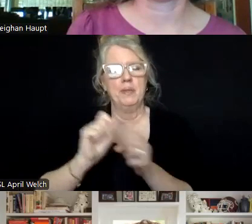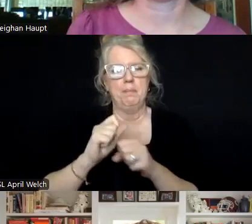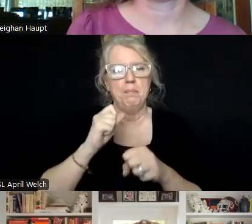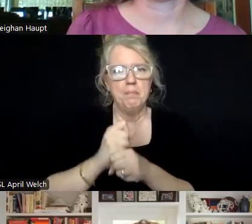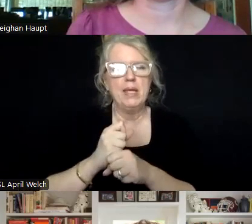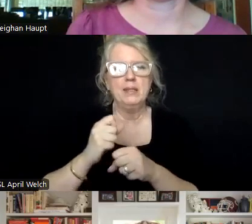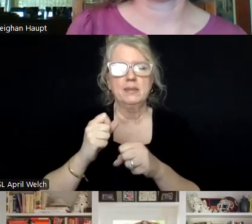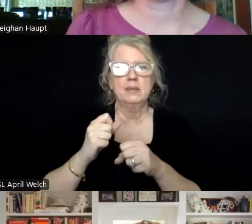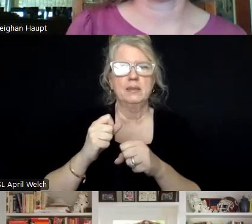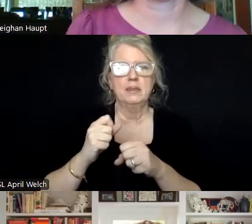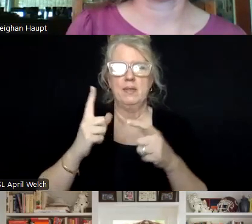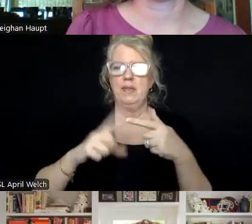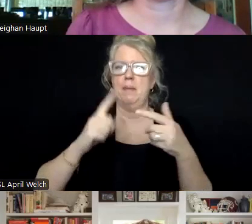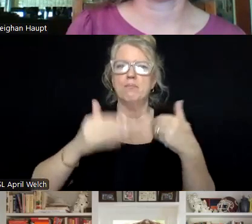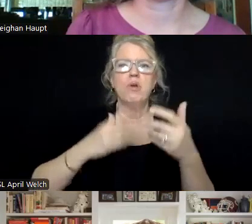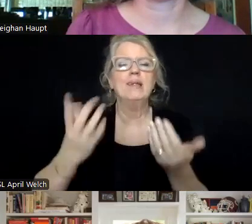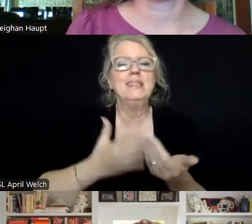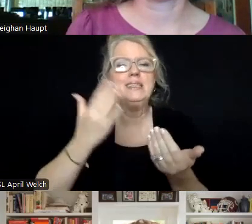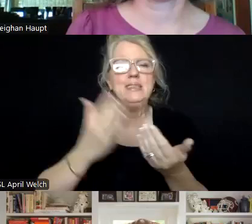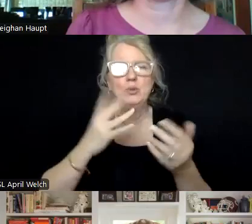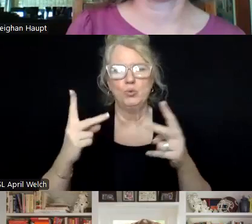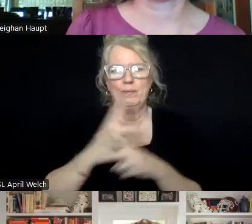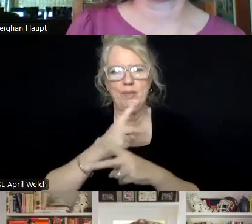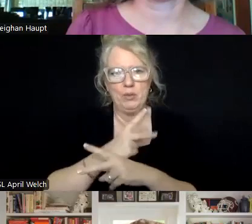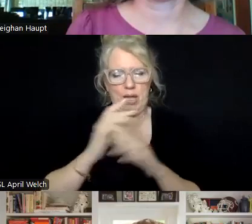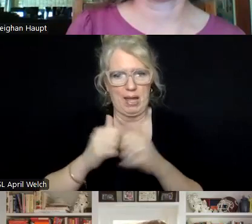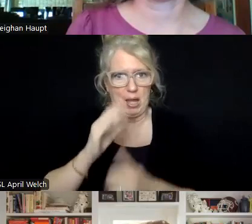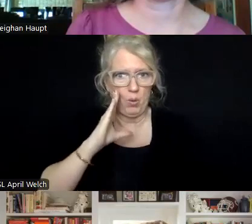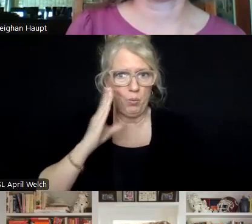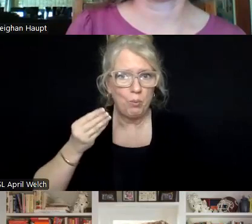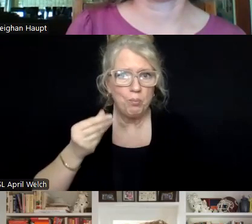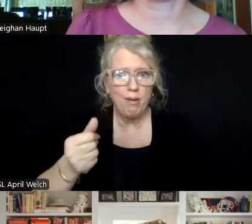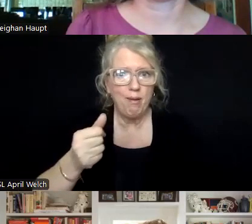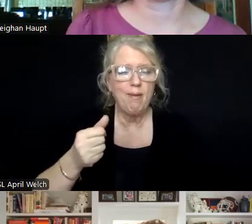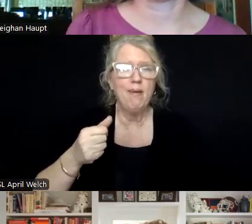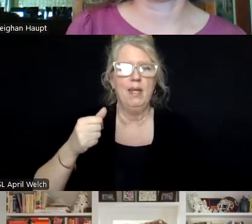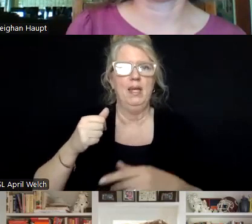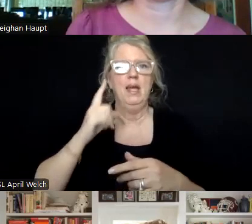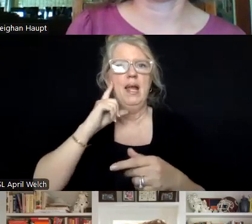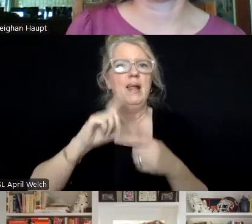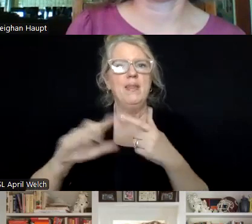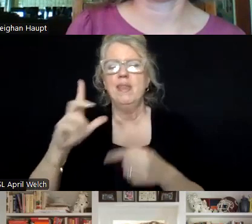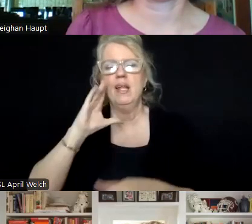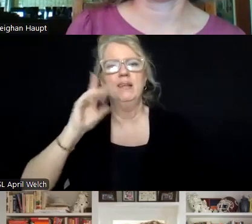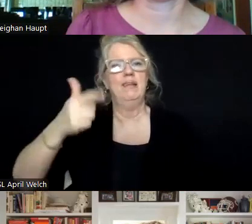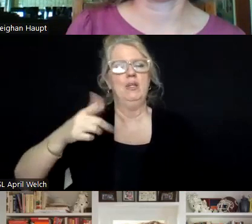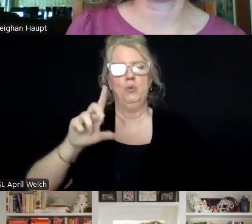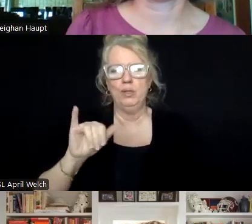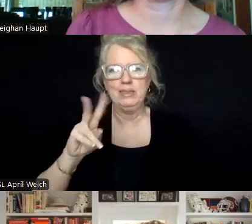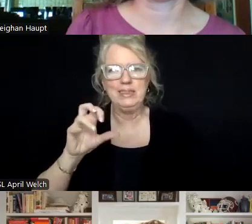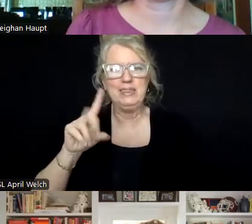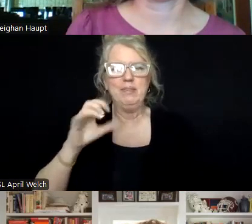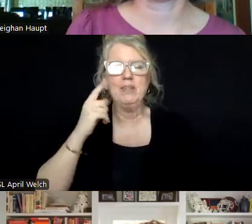that process a little easier to figure out how we're going to pay for it, and then it's just going to pay dividends down the line. I'm really